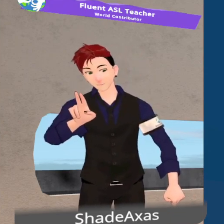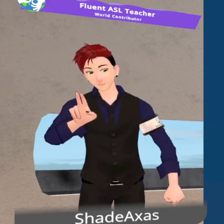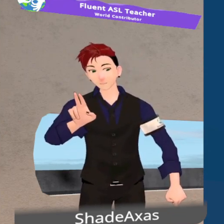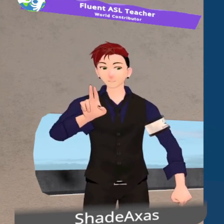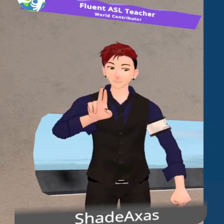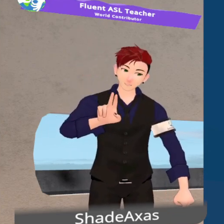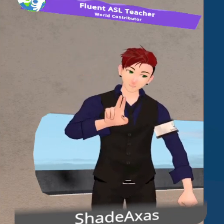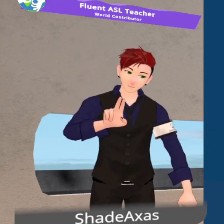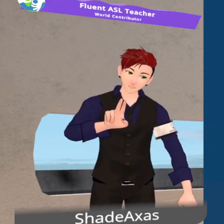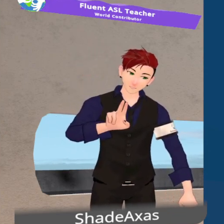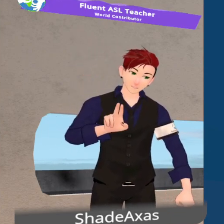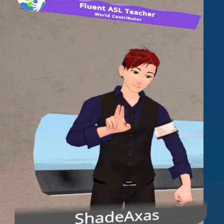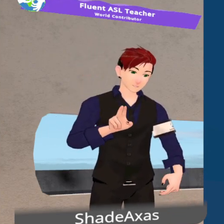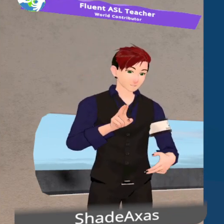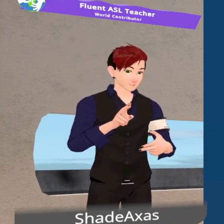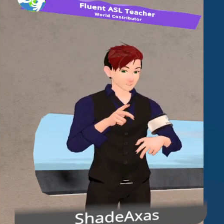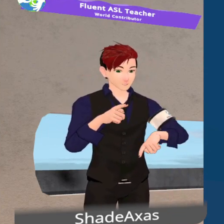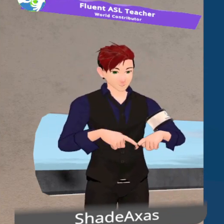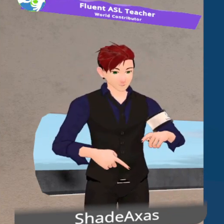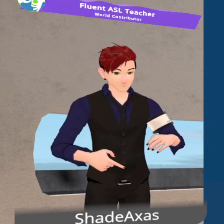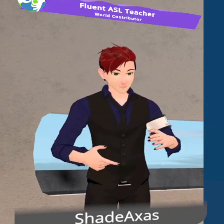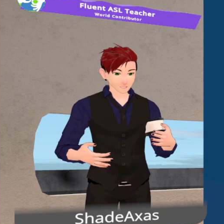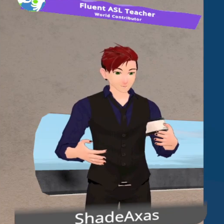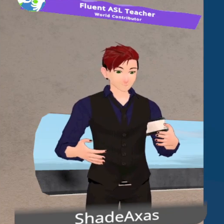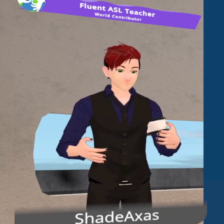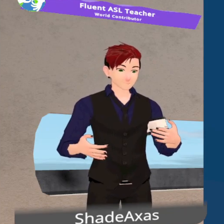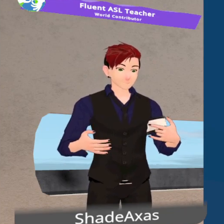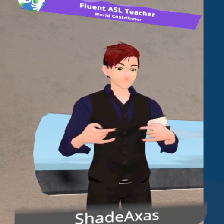spread them for a V or put them together for a U.